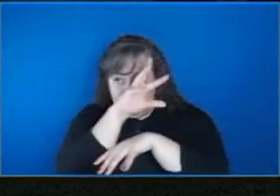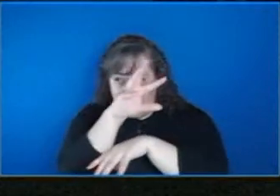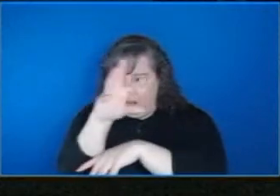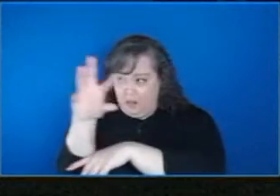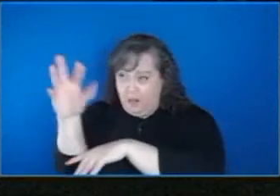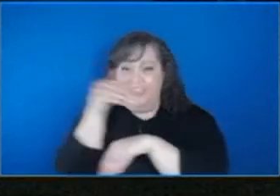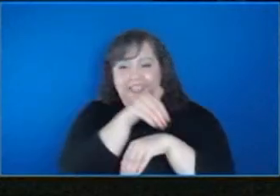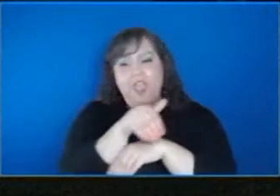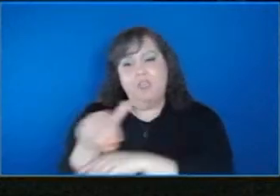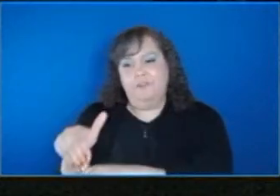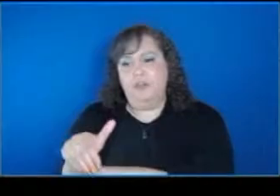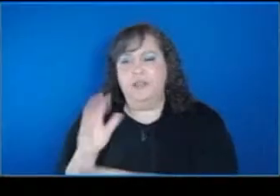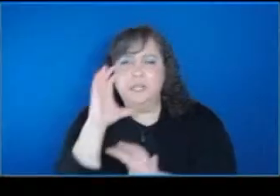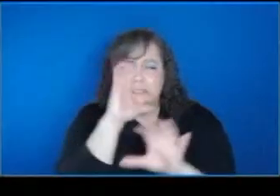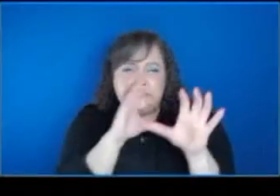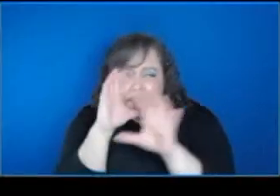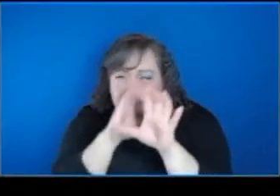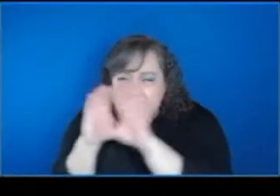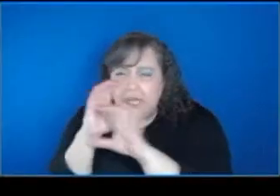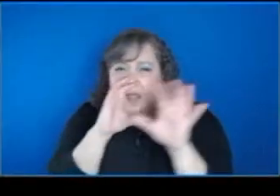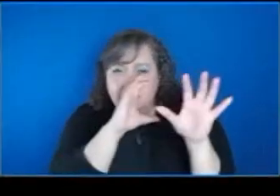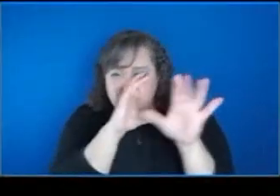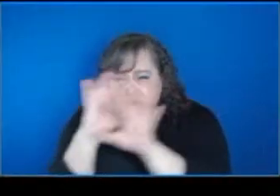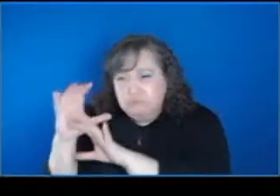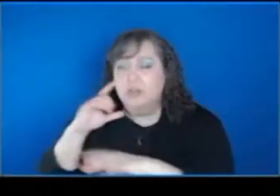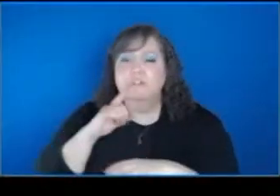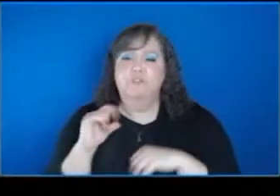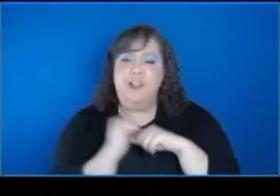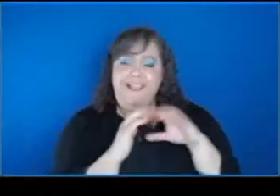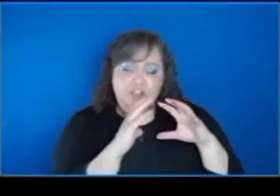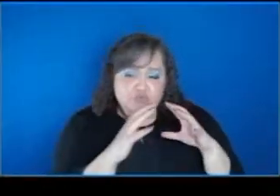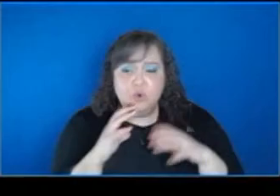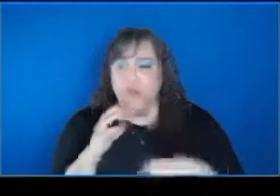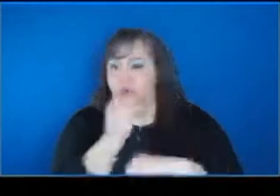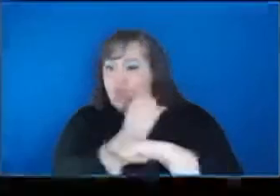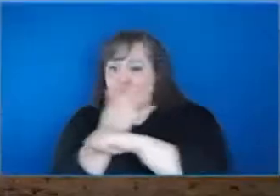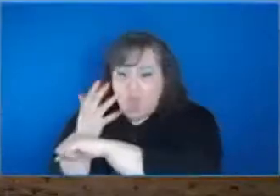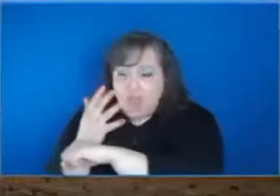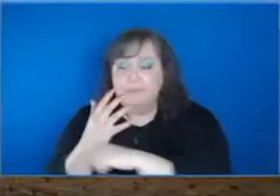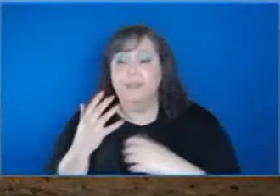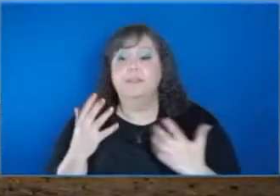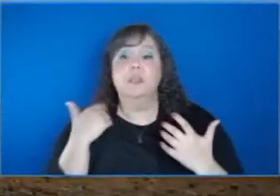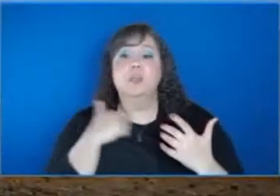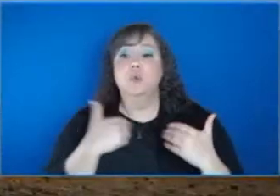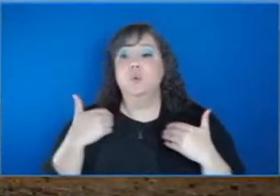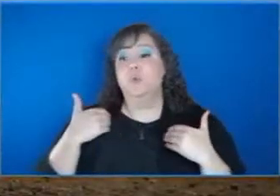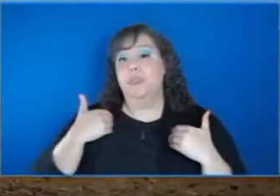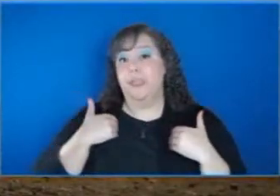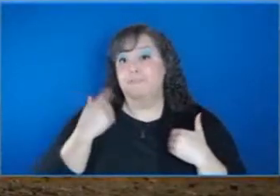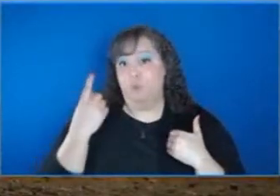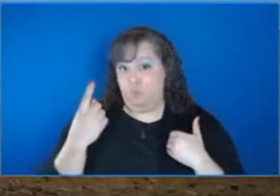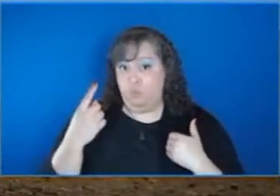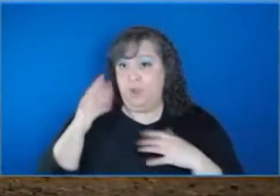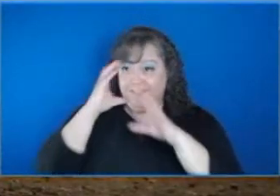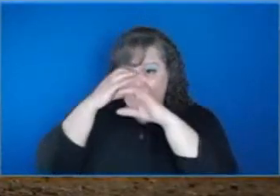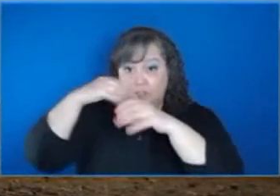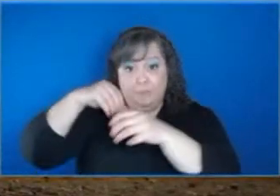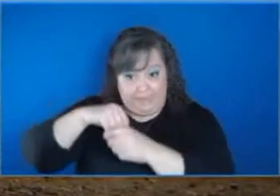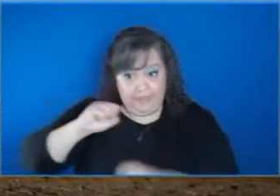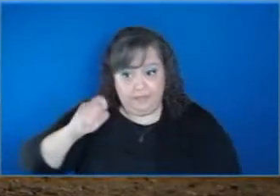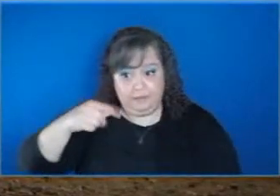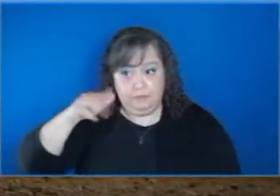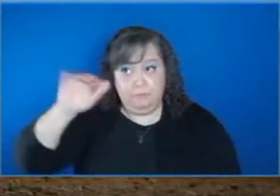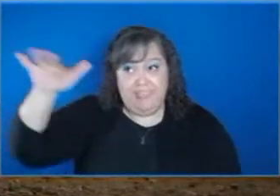comets, and we also have a space-based telescope, which I think I mentioned earlier, called